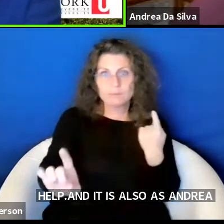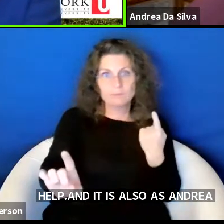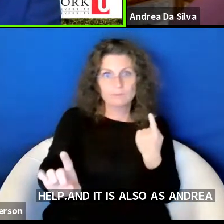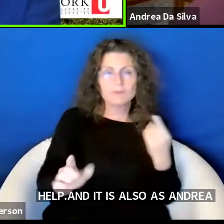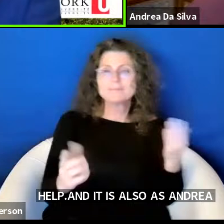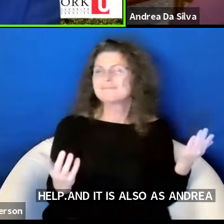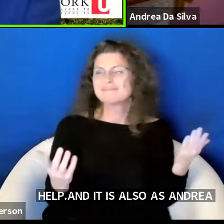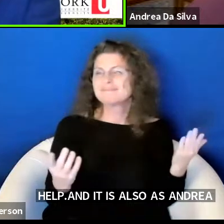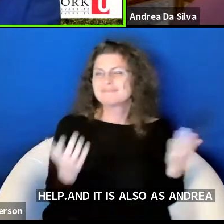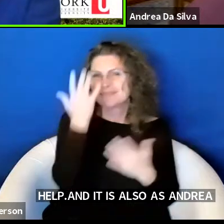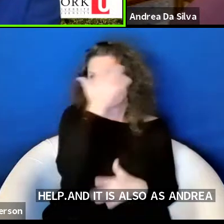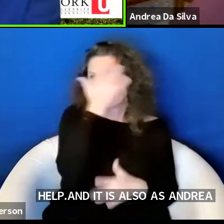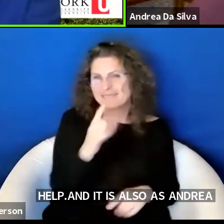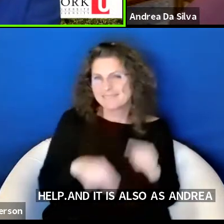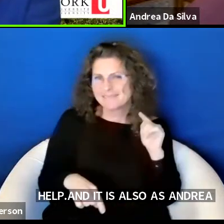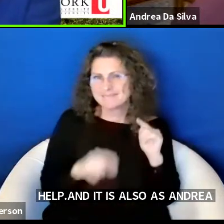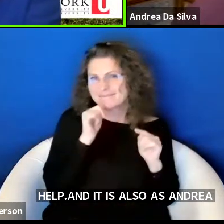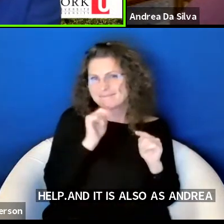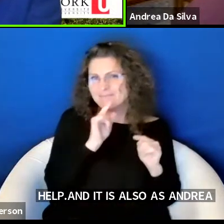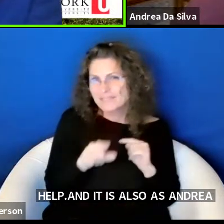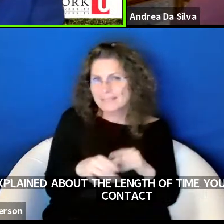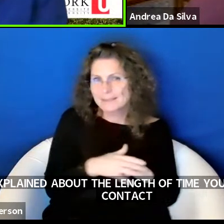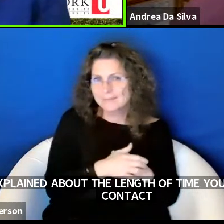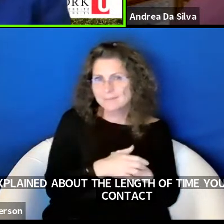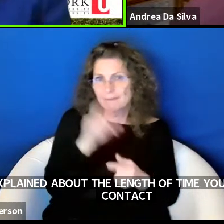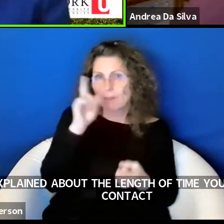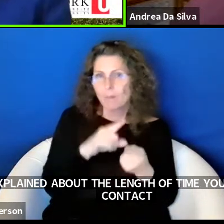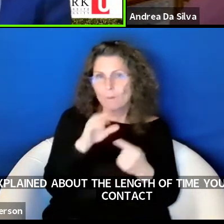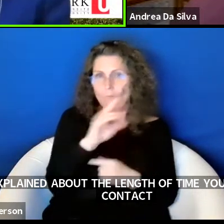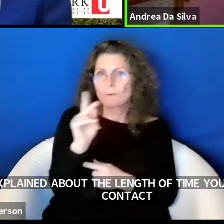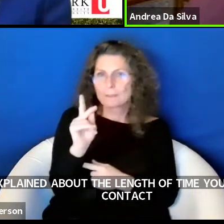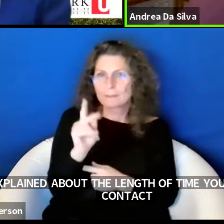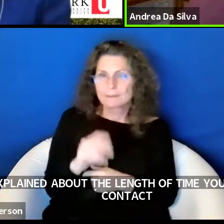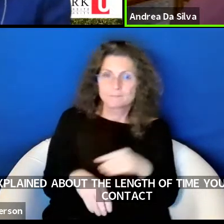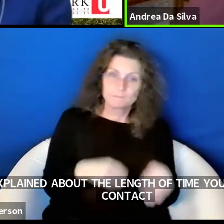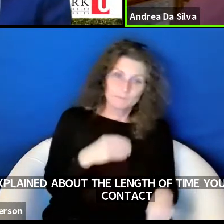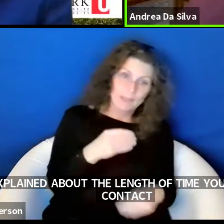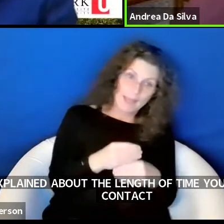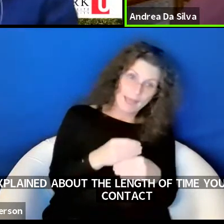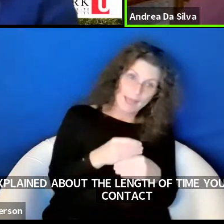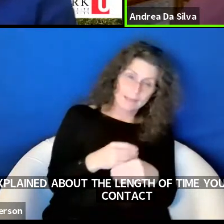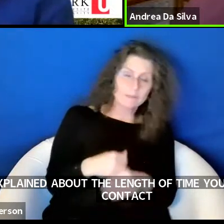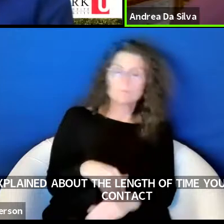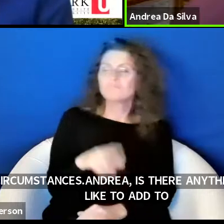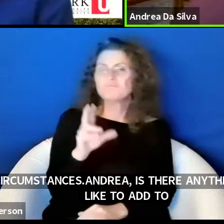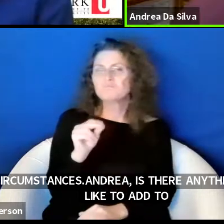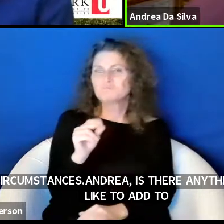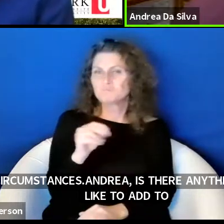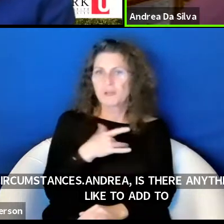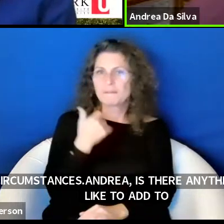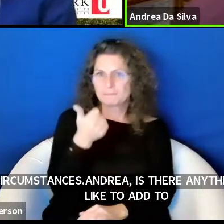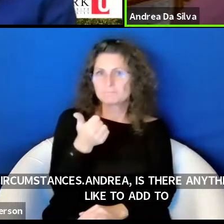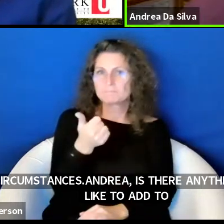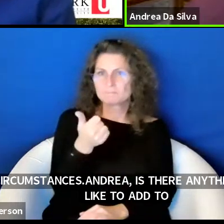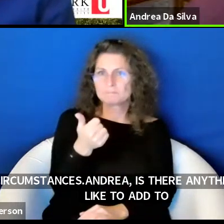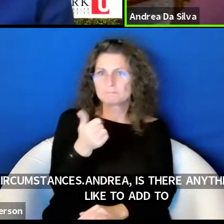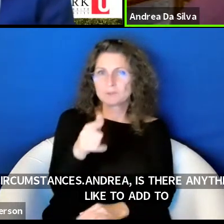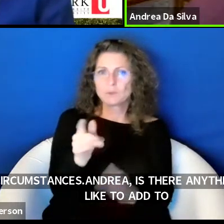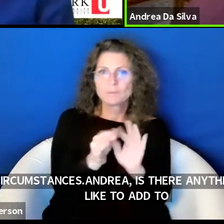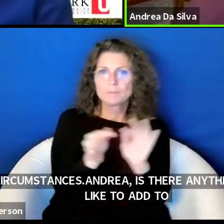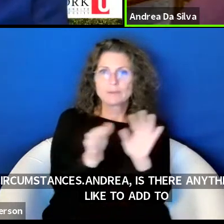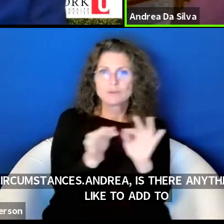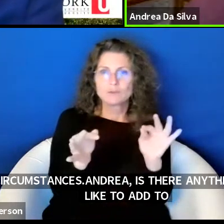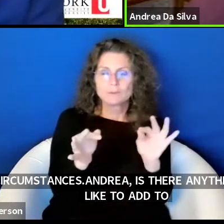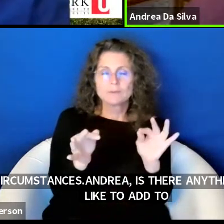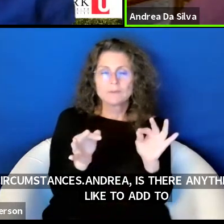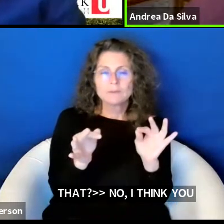Andrea, is there anything you'd like to add to that? No, and I think you mentioned that if there is such a worries,